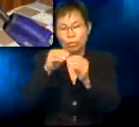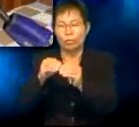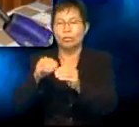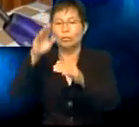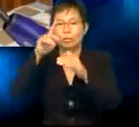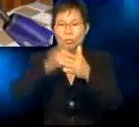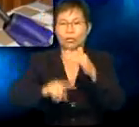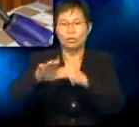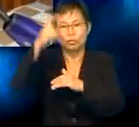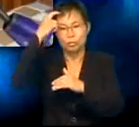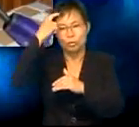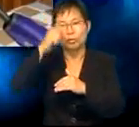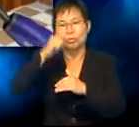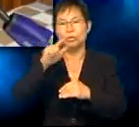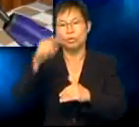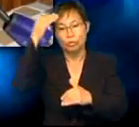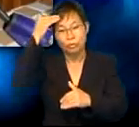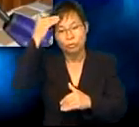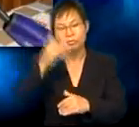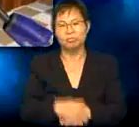than what you thought you had known.